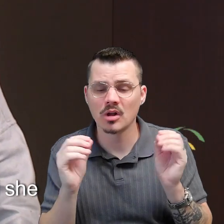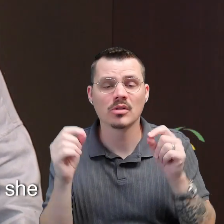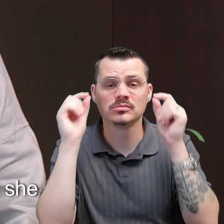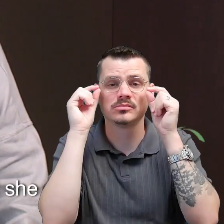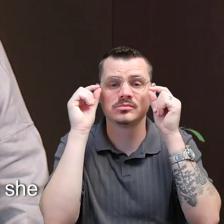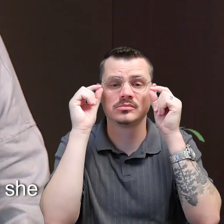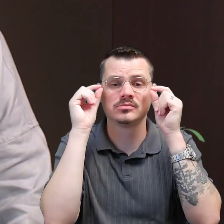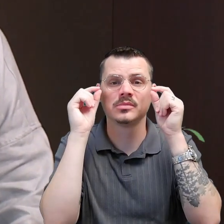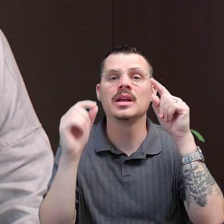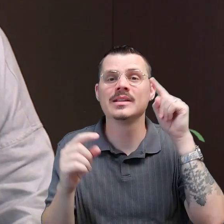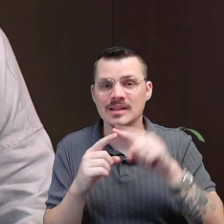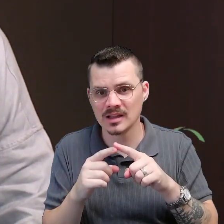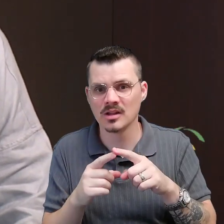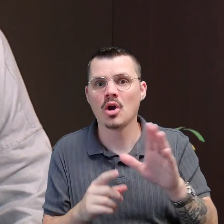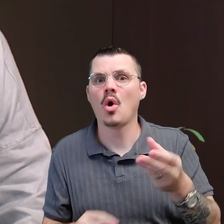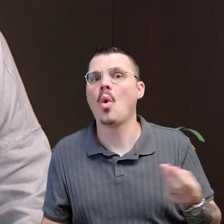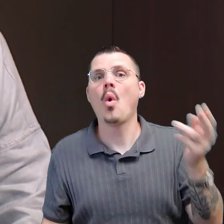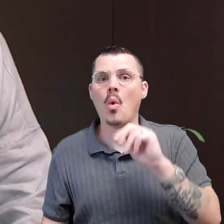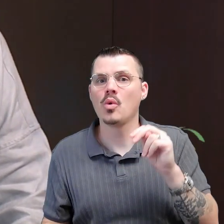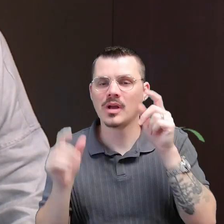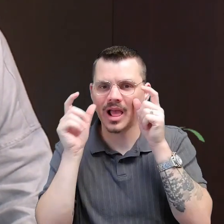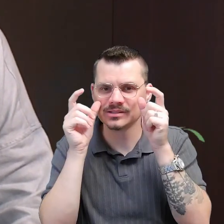anything with them until she got glasses of her own.